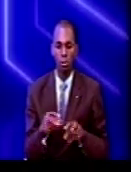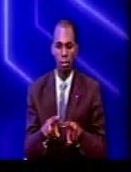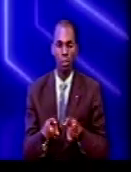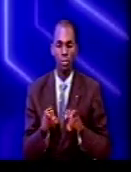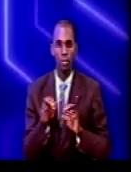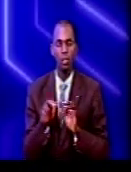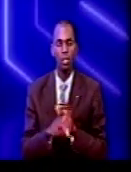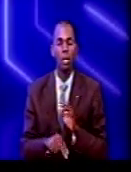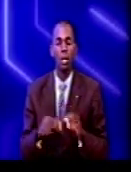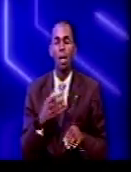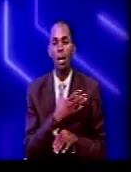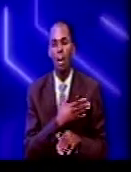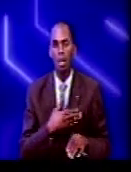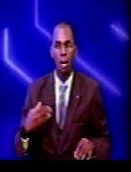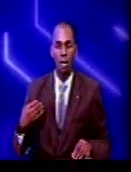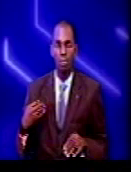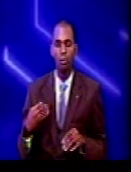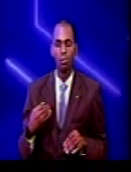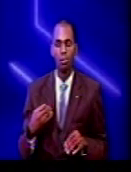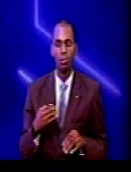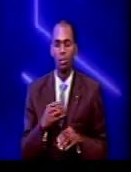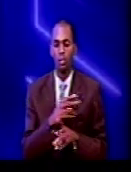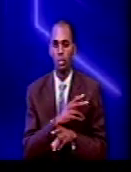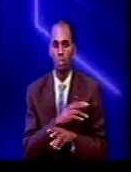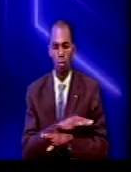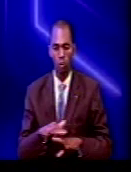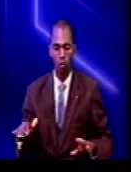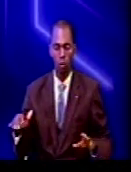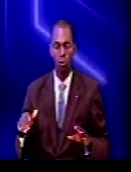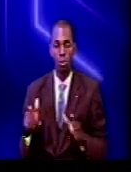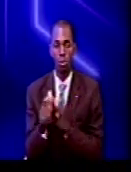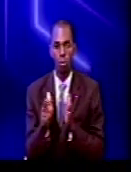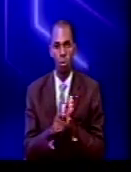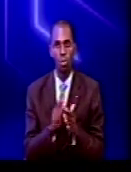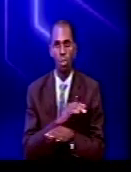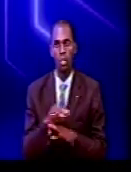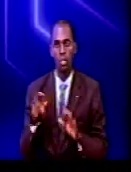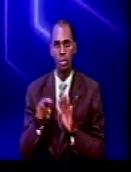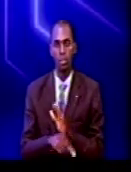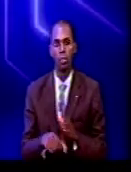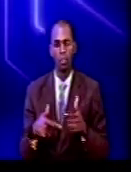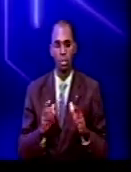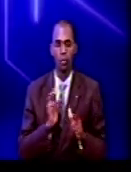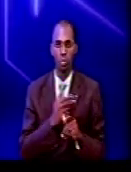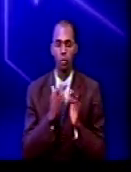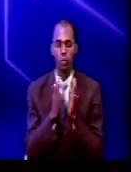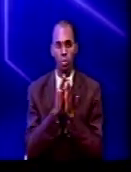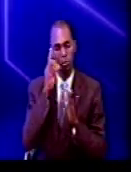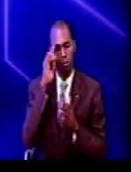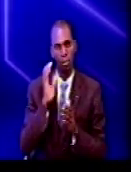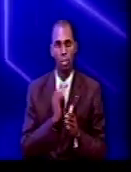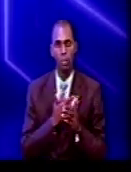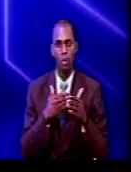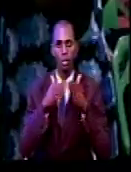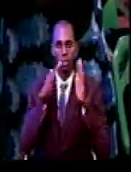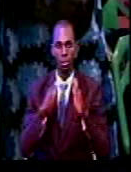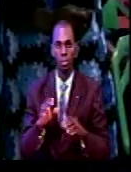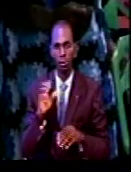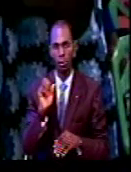evil, selfishness, immorality, and lawlessness. Shall we pray for the leaders of our